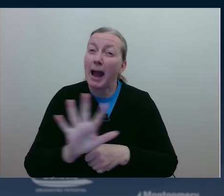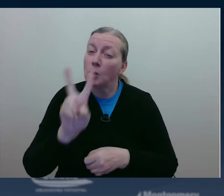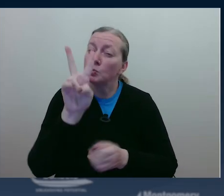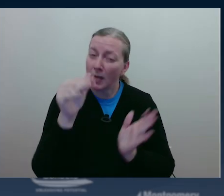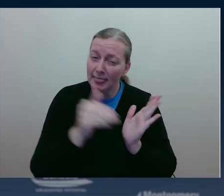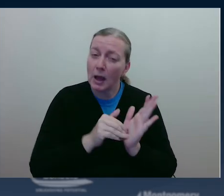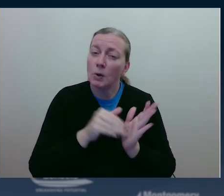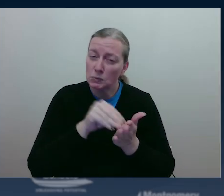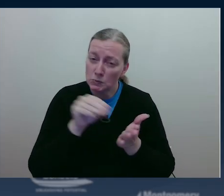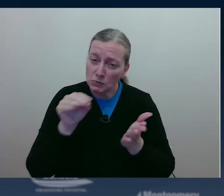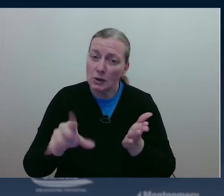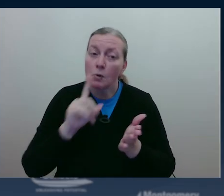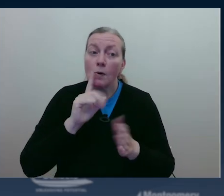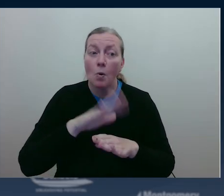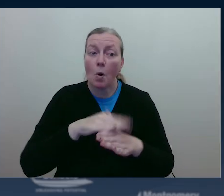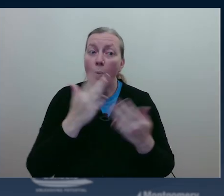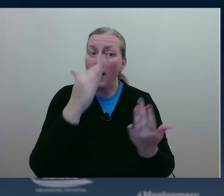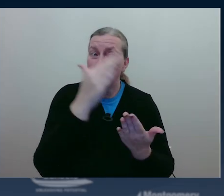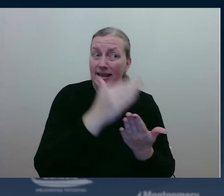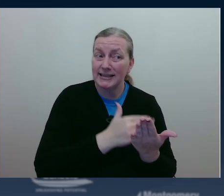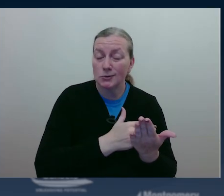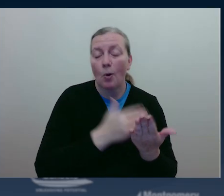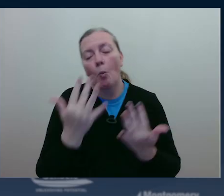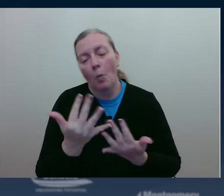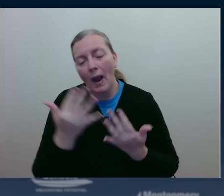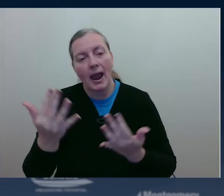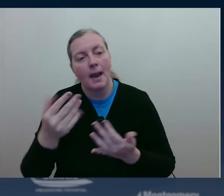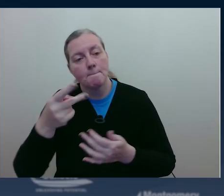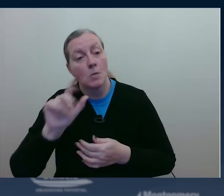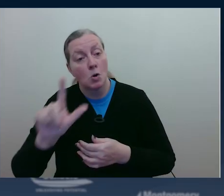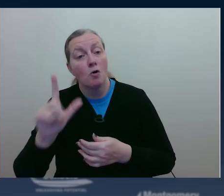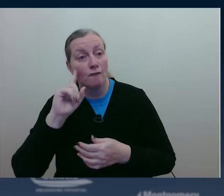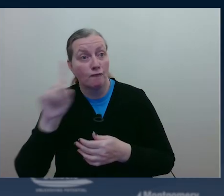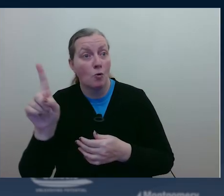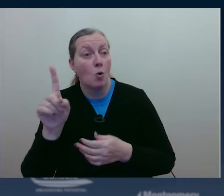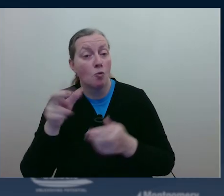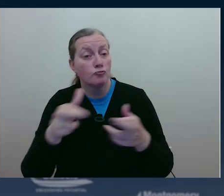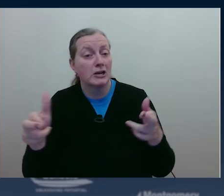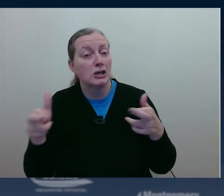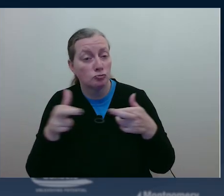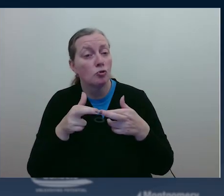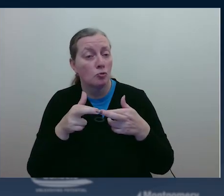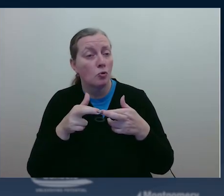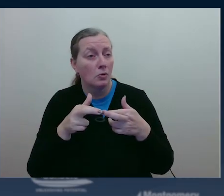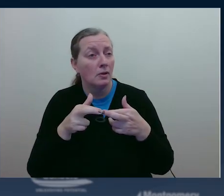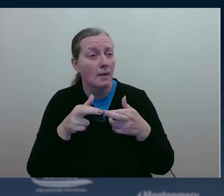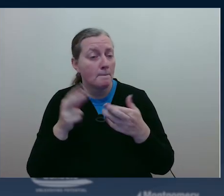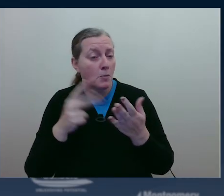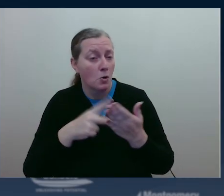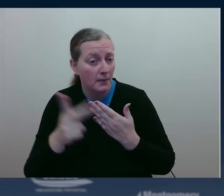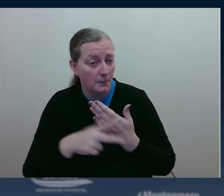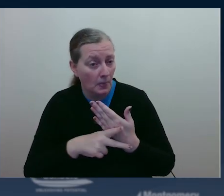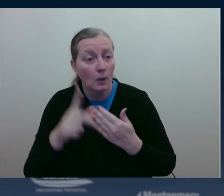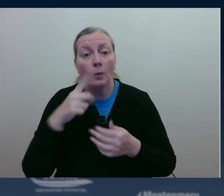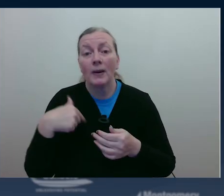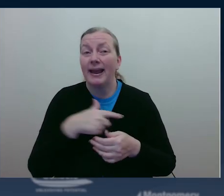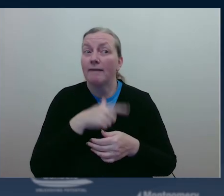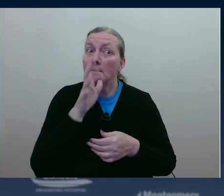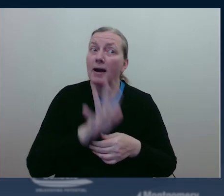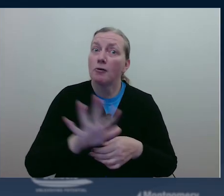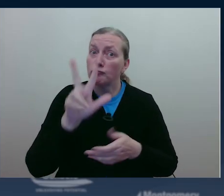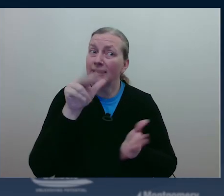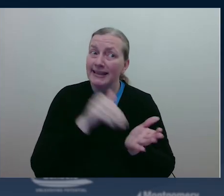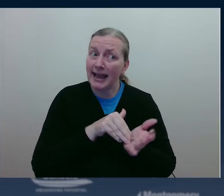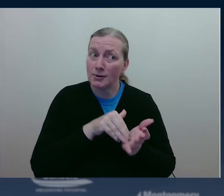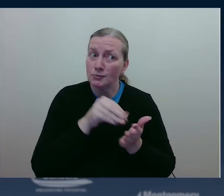wait pool for a regional countywide program. Annually, we have over 3,000 students that apply, but due to limited seats,